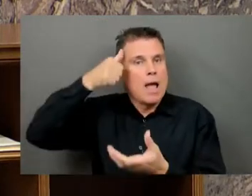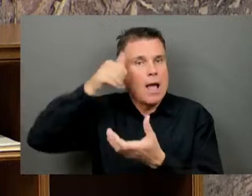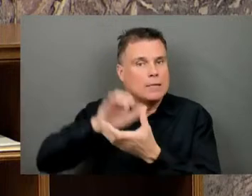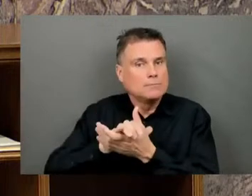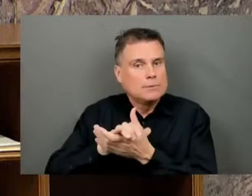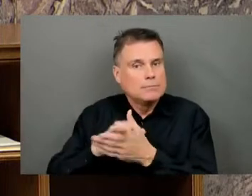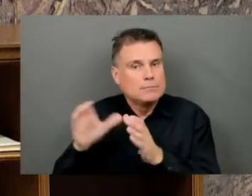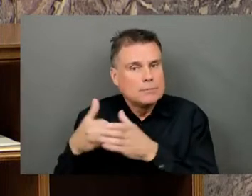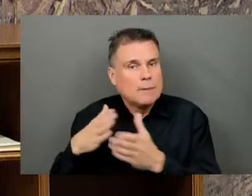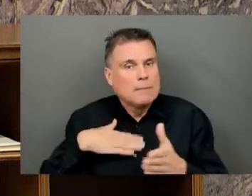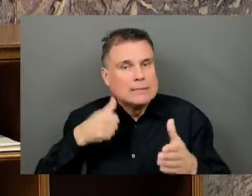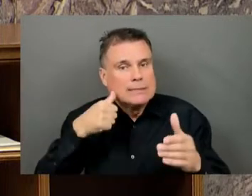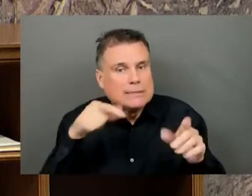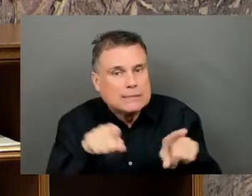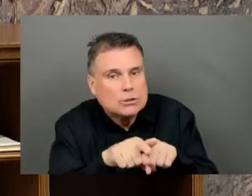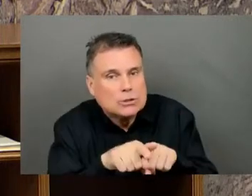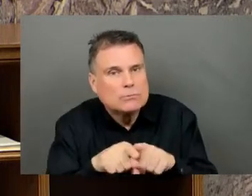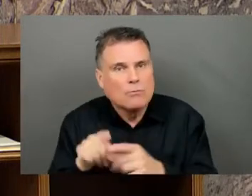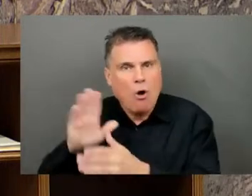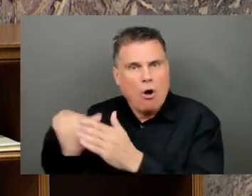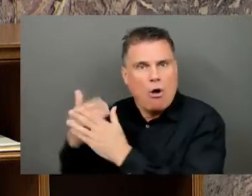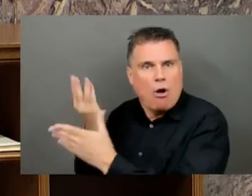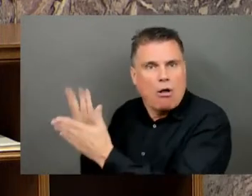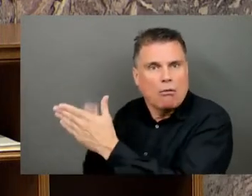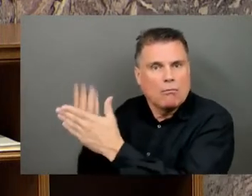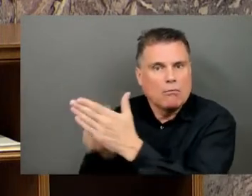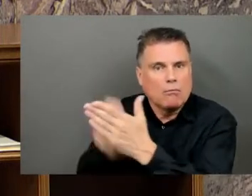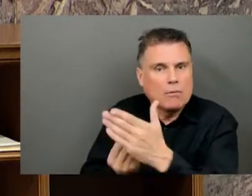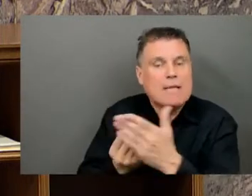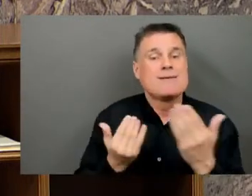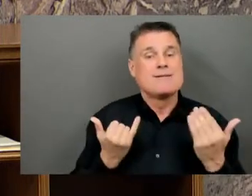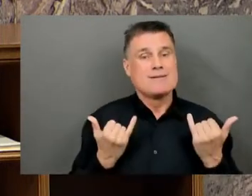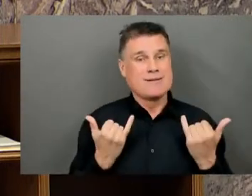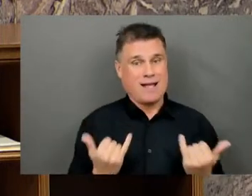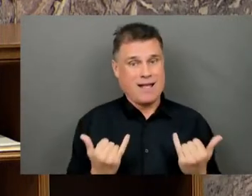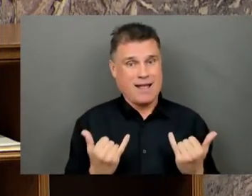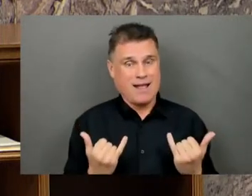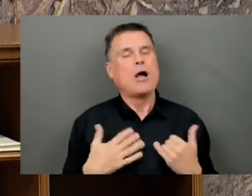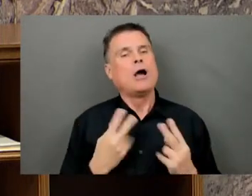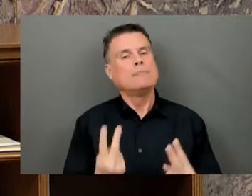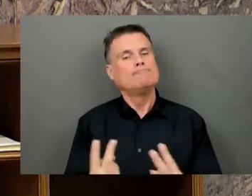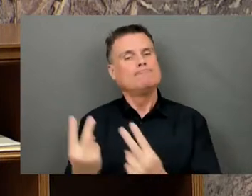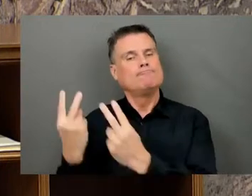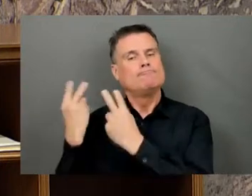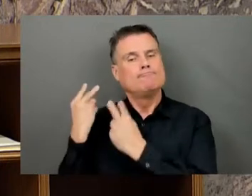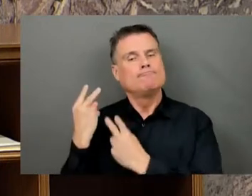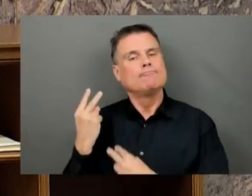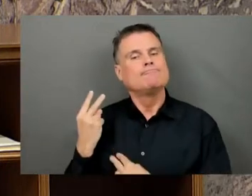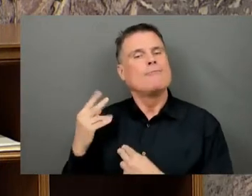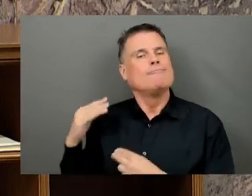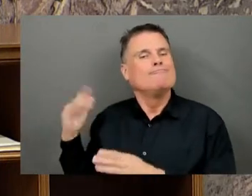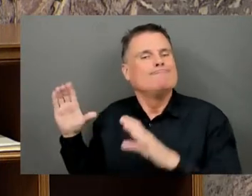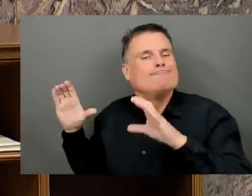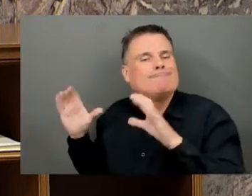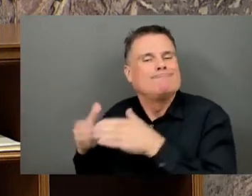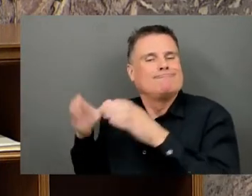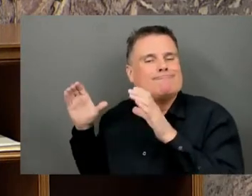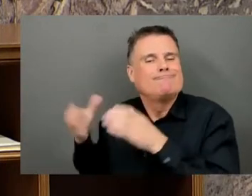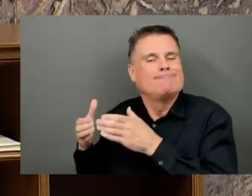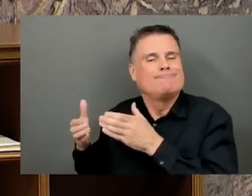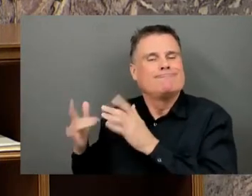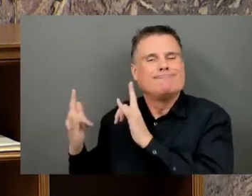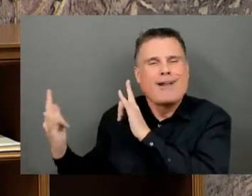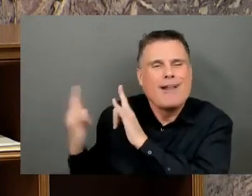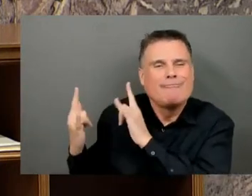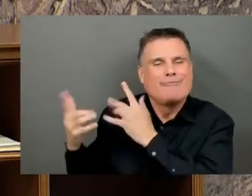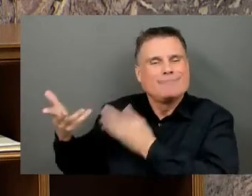as a loving family. This festival embodies our connection to the past, allowing us to commemorate